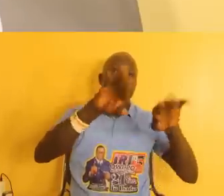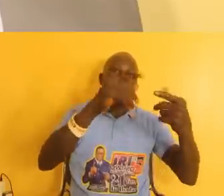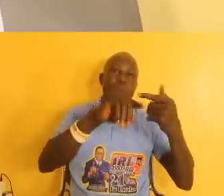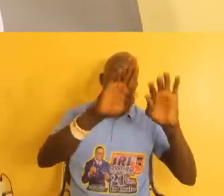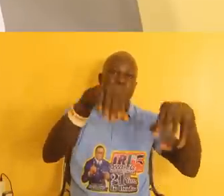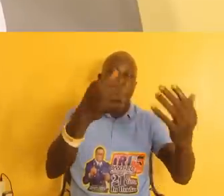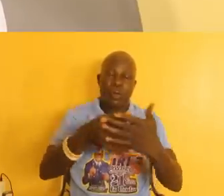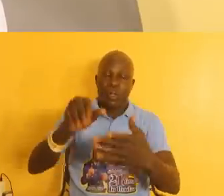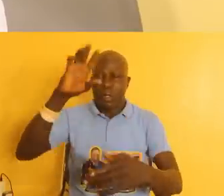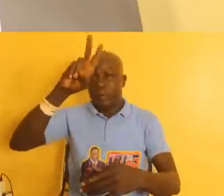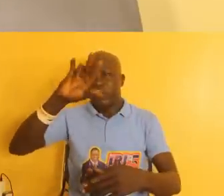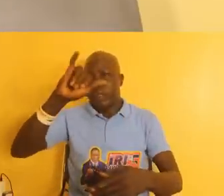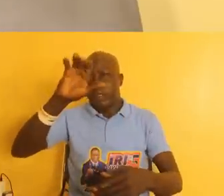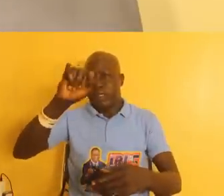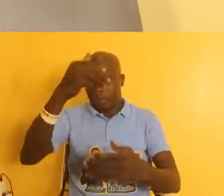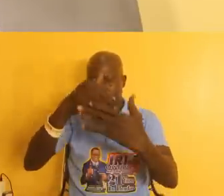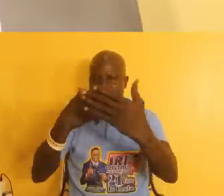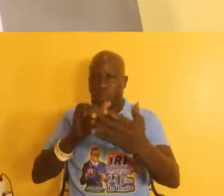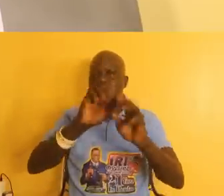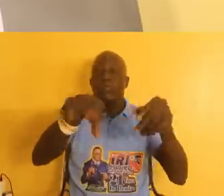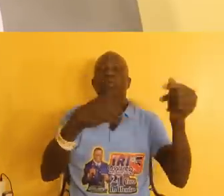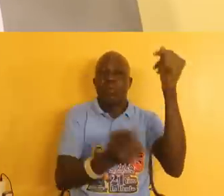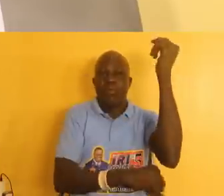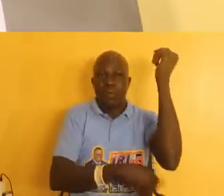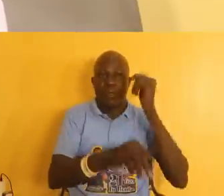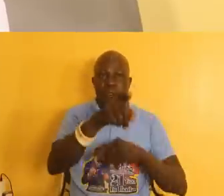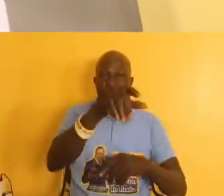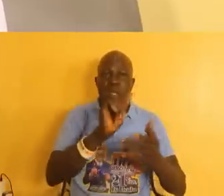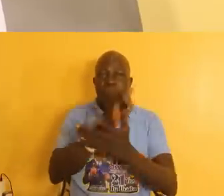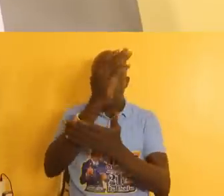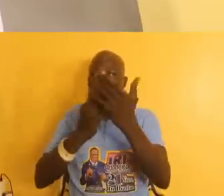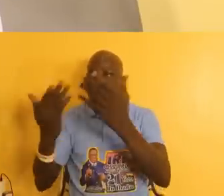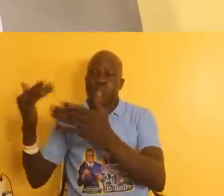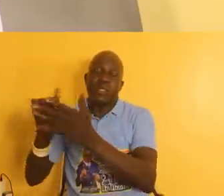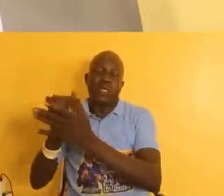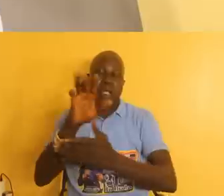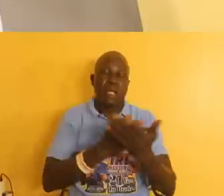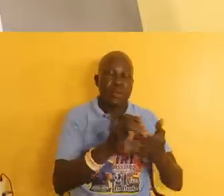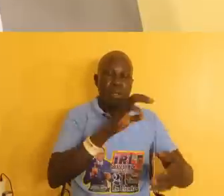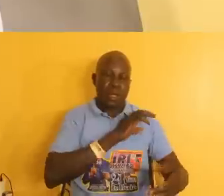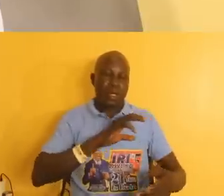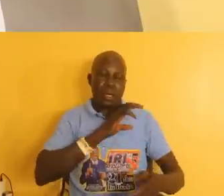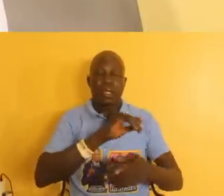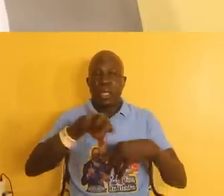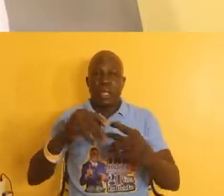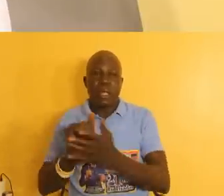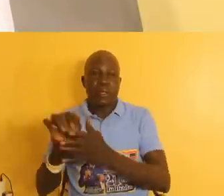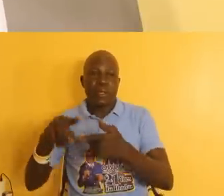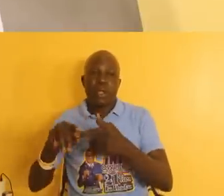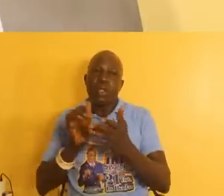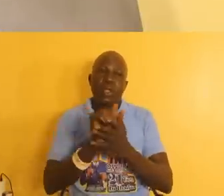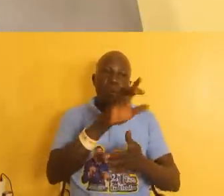that grants him visa. You chastise him. So he will have some character or